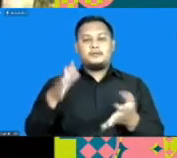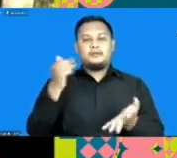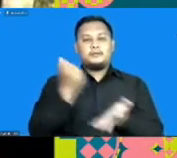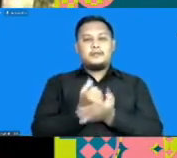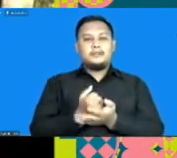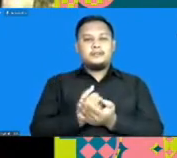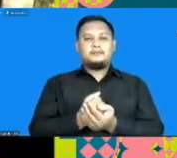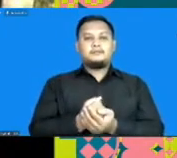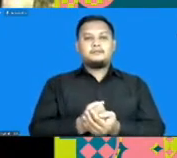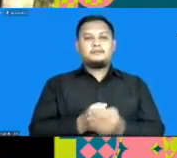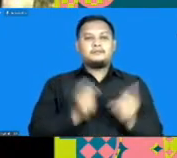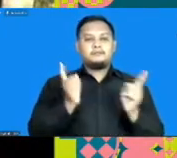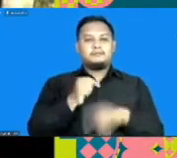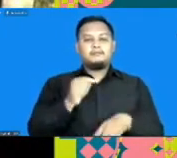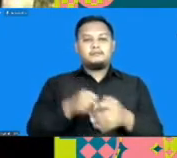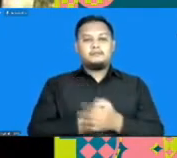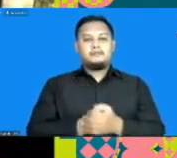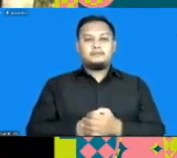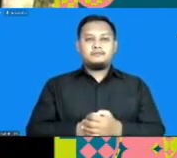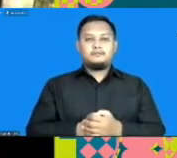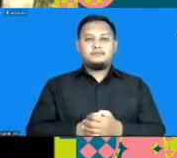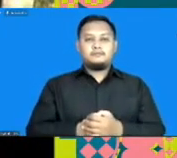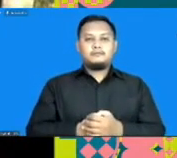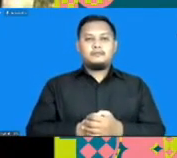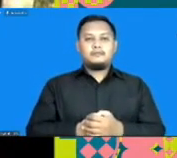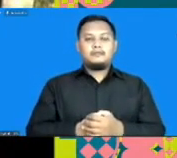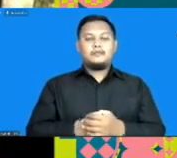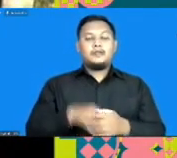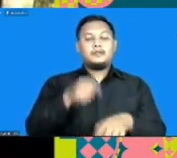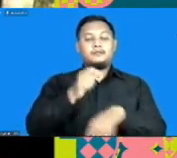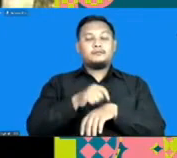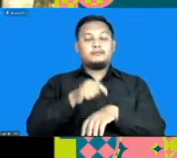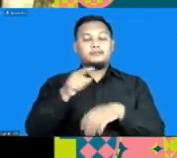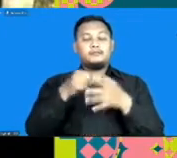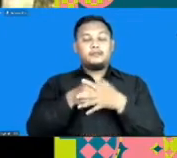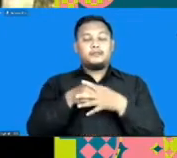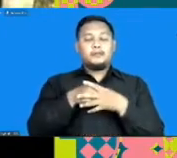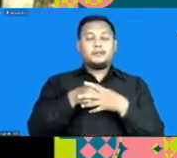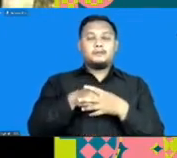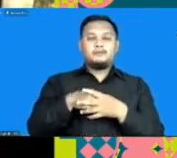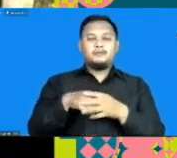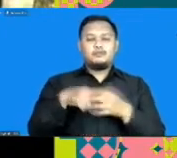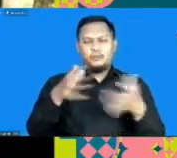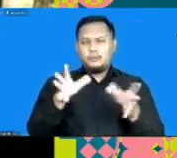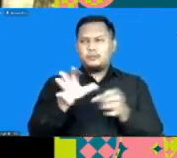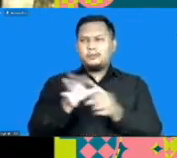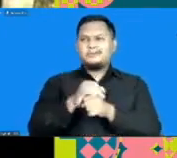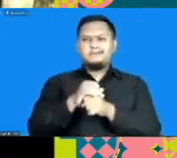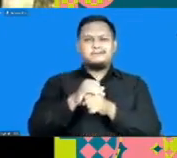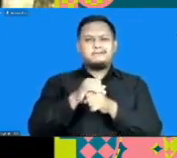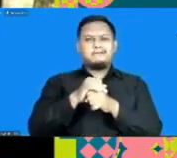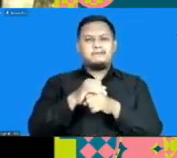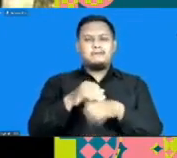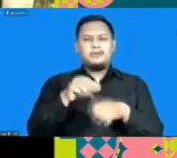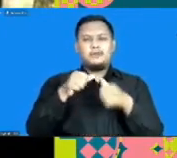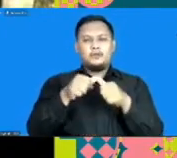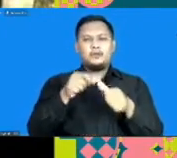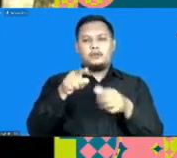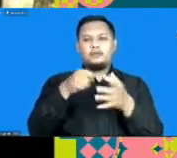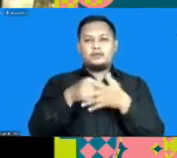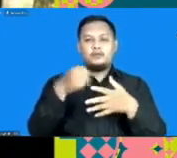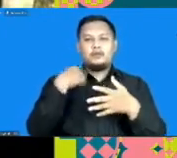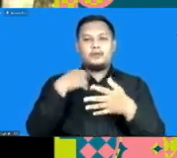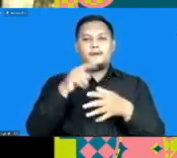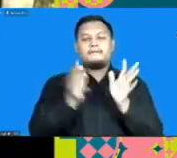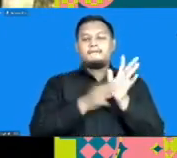a very deep complexity and very deep continuous problems that keep pushing